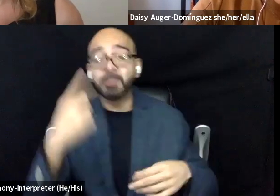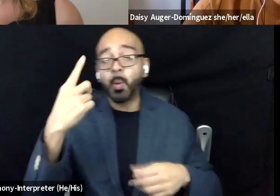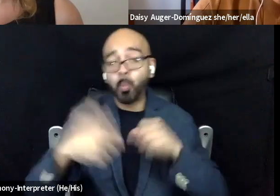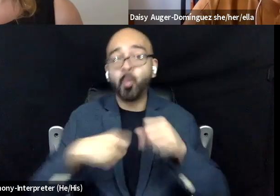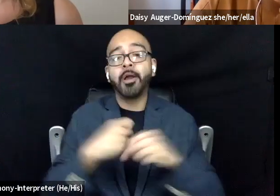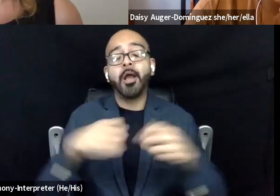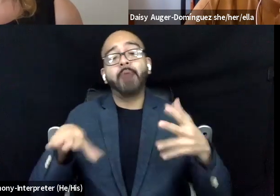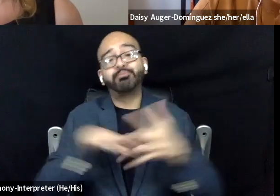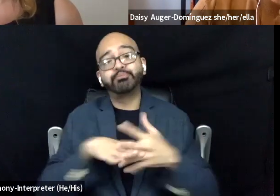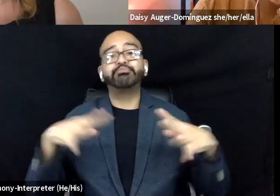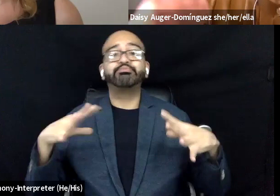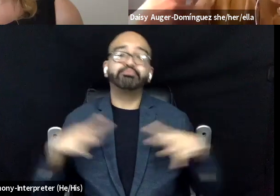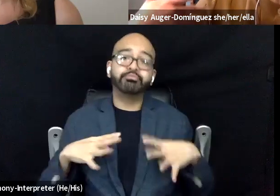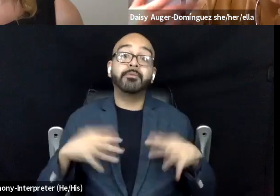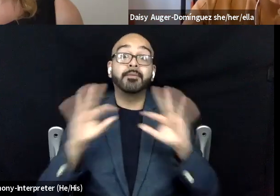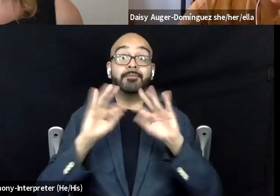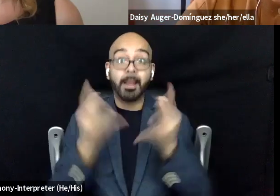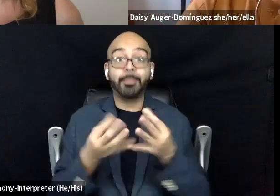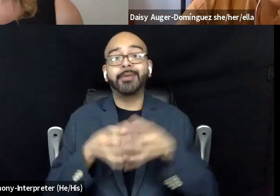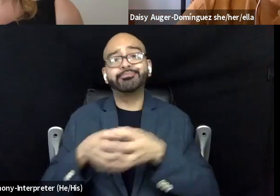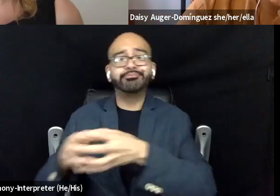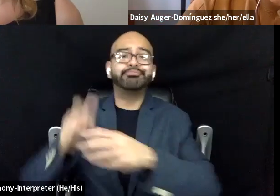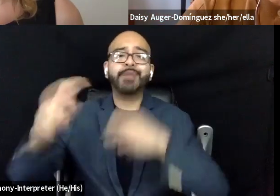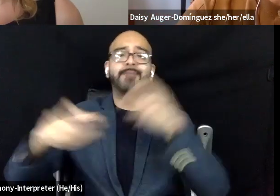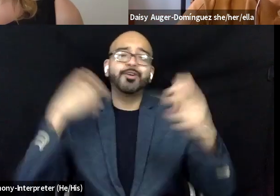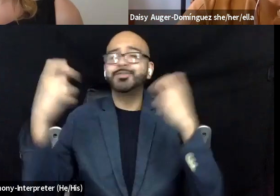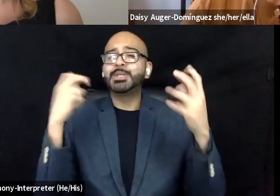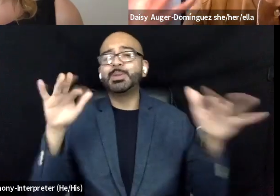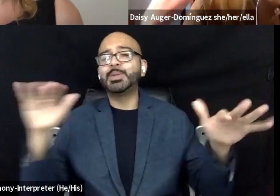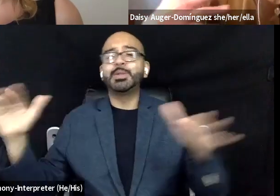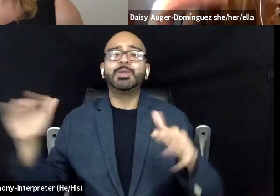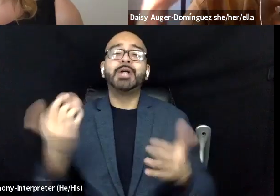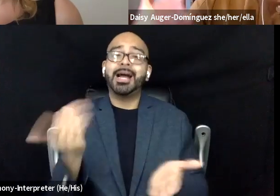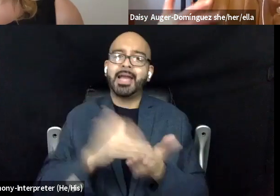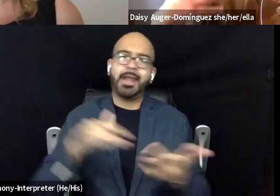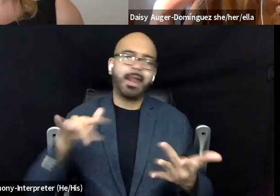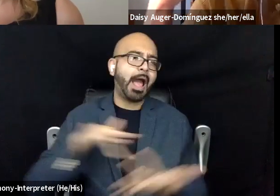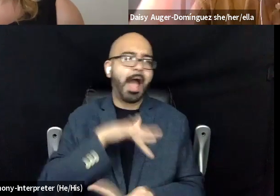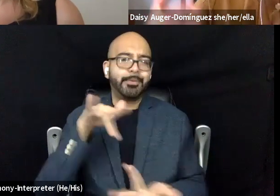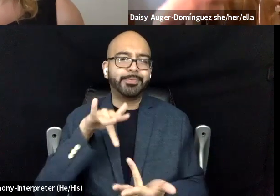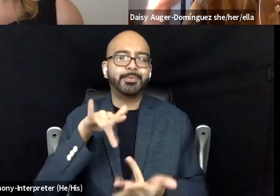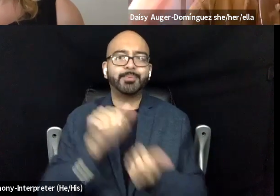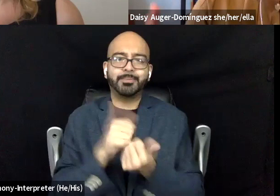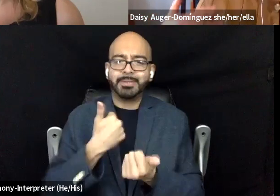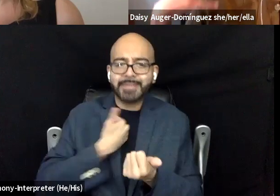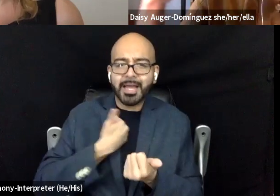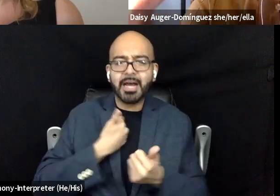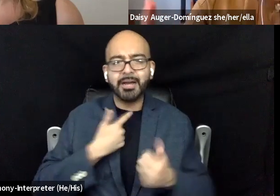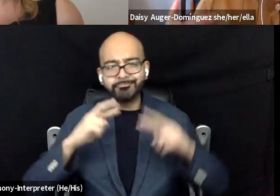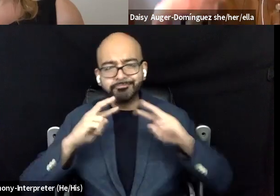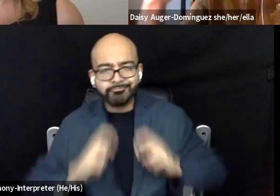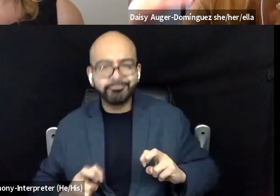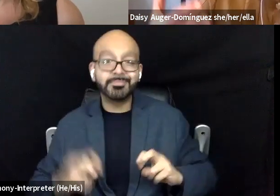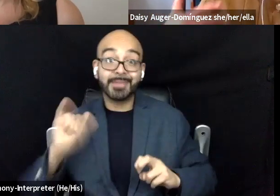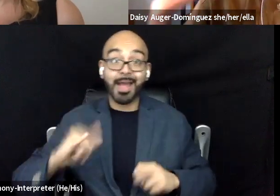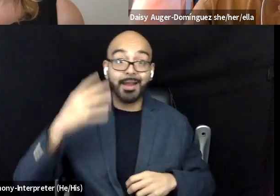with my family, and reconnected with myself, and that immigrant sense of worth and value that I had